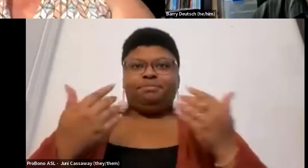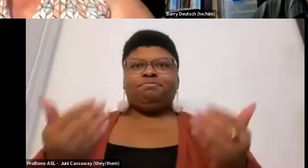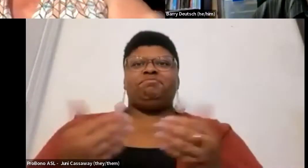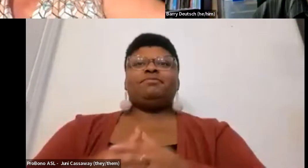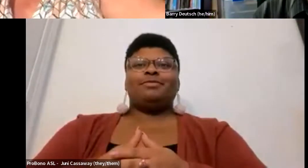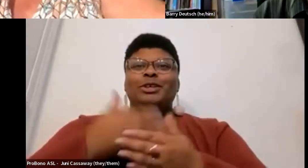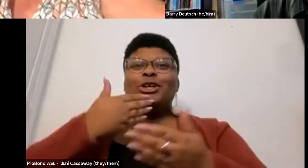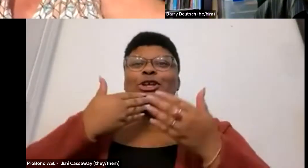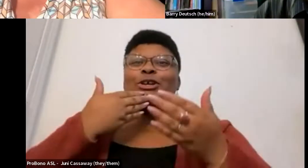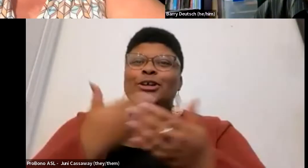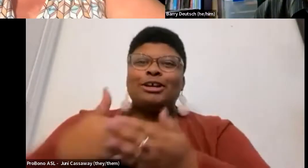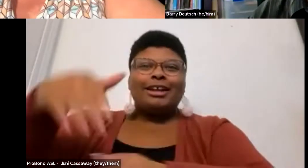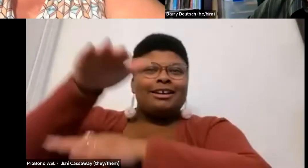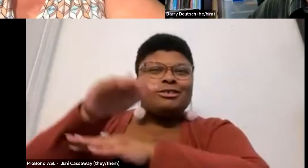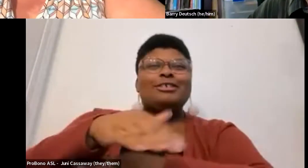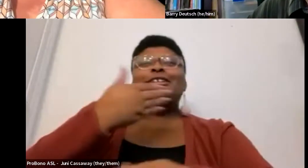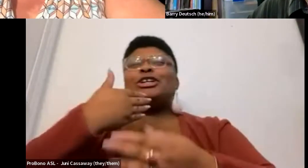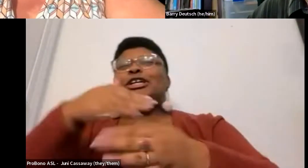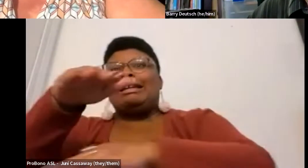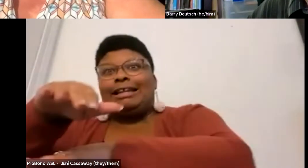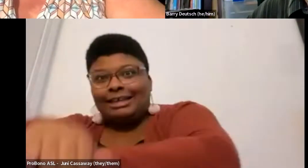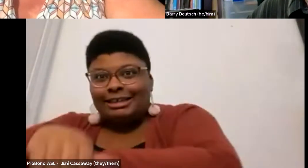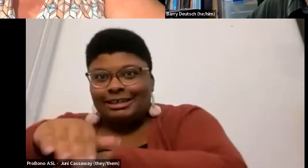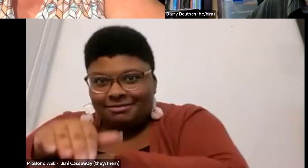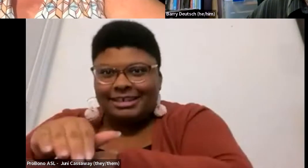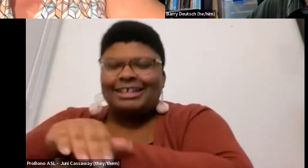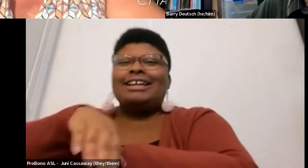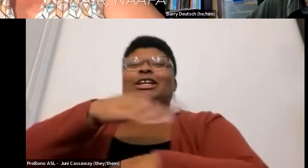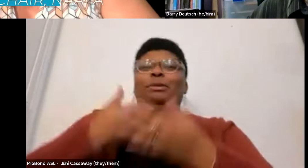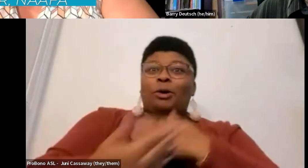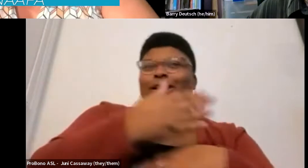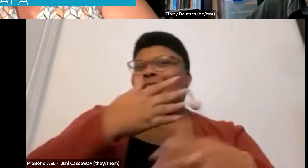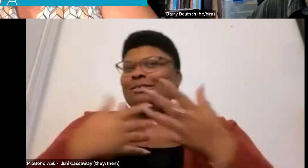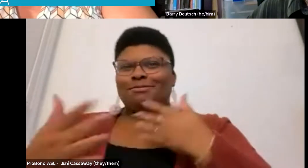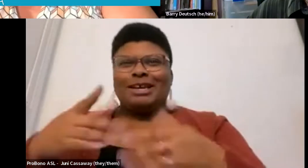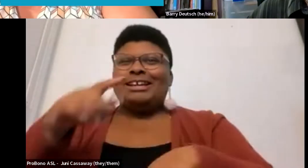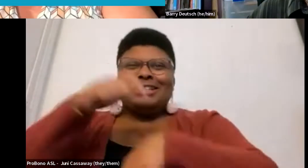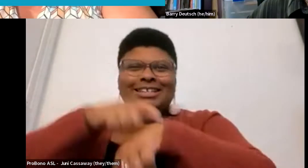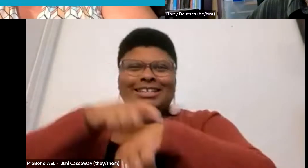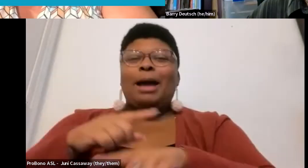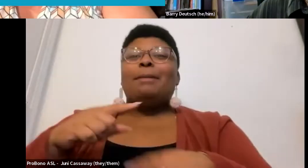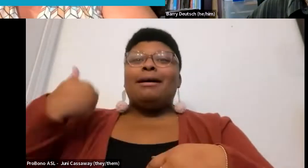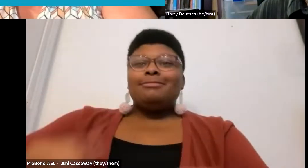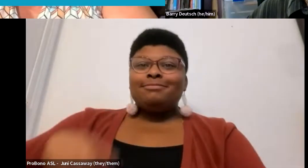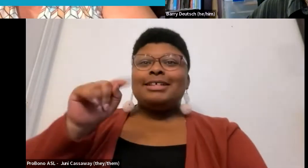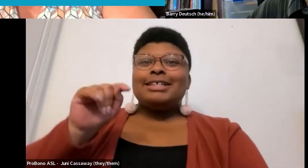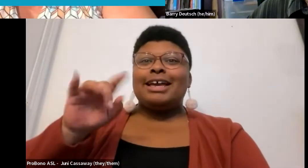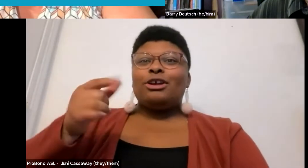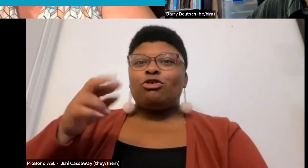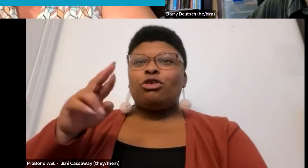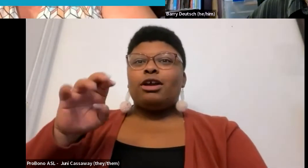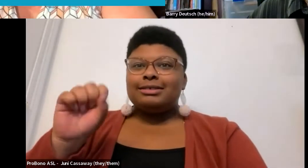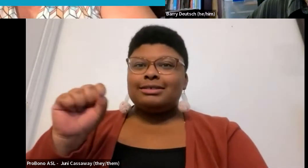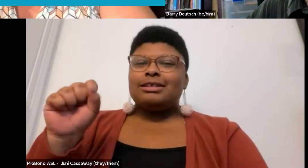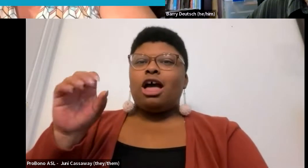Good afternoon, good evening, good morning to you, wherever you are in the world. I am Tigress Osborn, and I'm the chair of the National